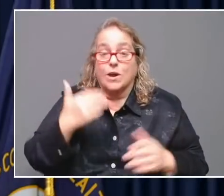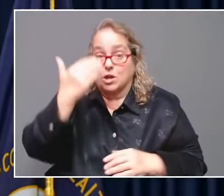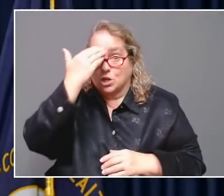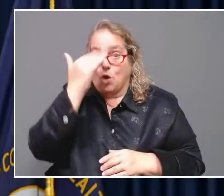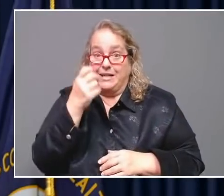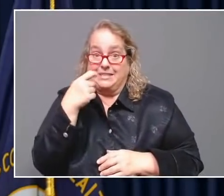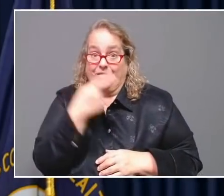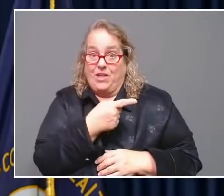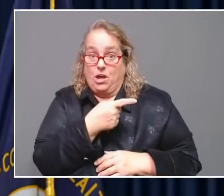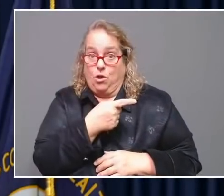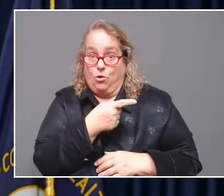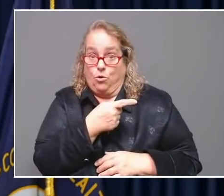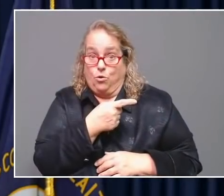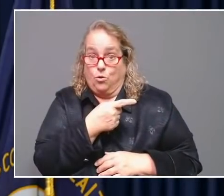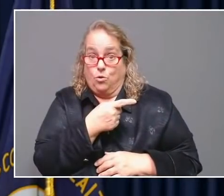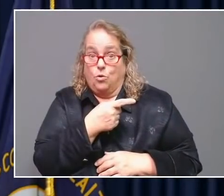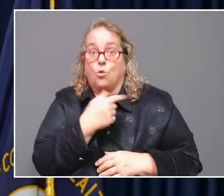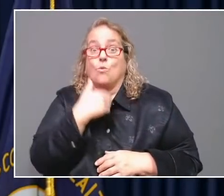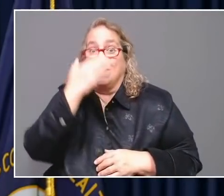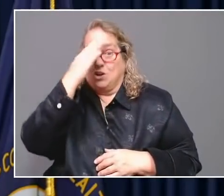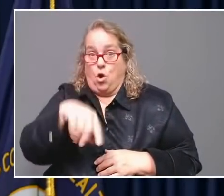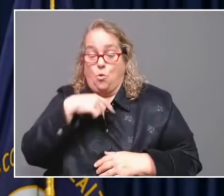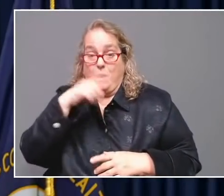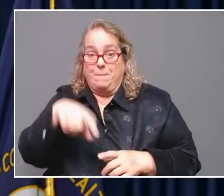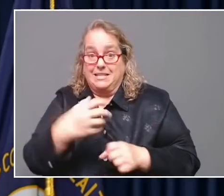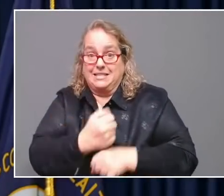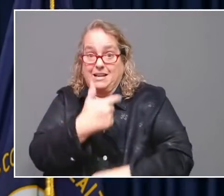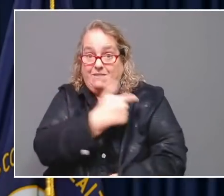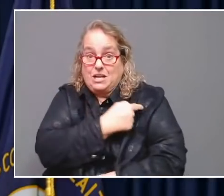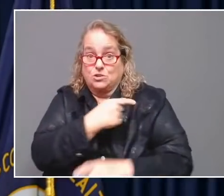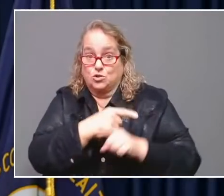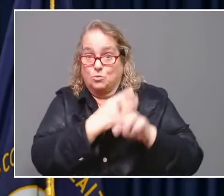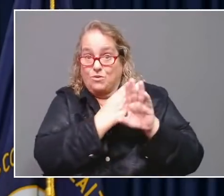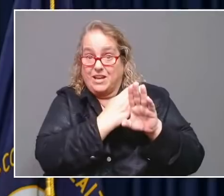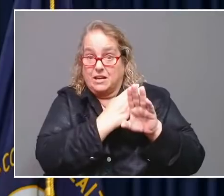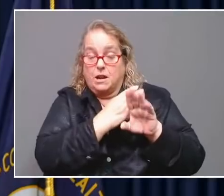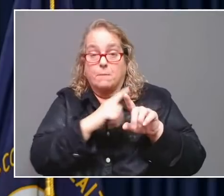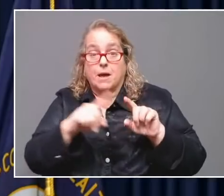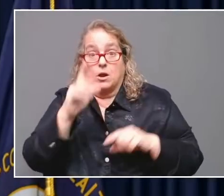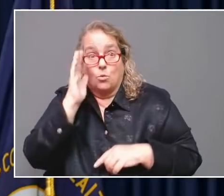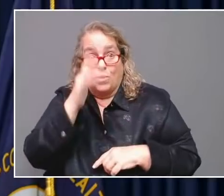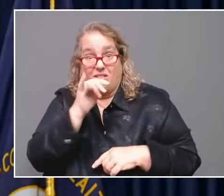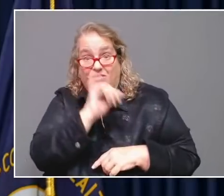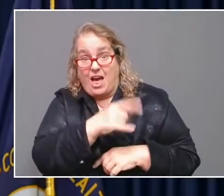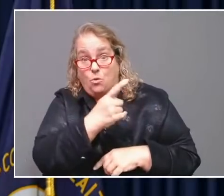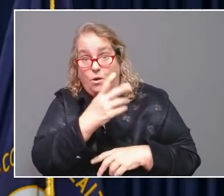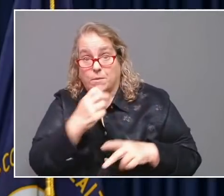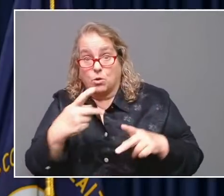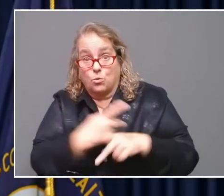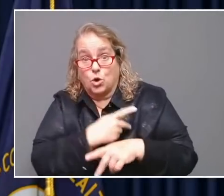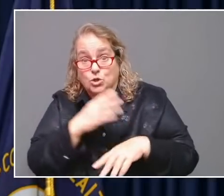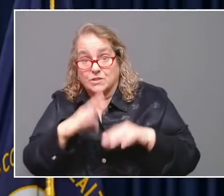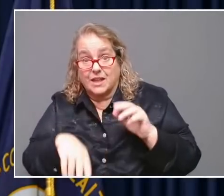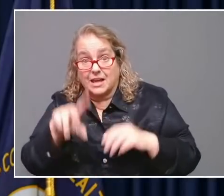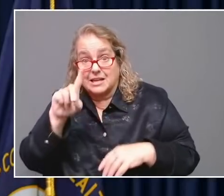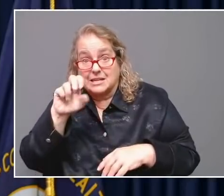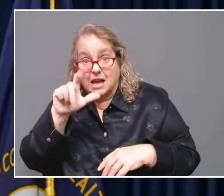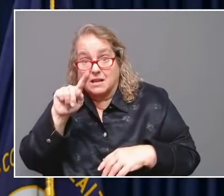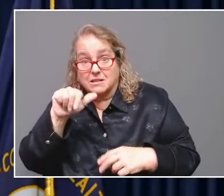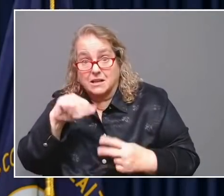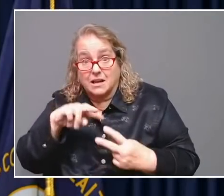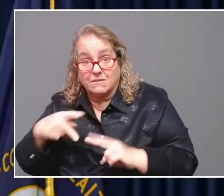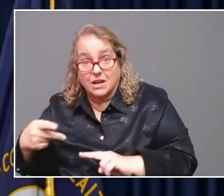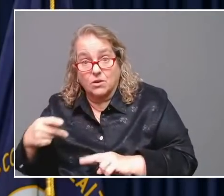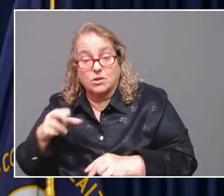to prevent future variants, but we don't necessarily know that this one will be harsher than Delta, which has been really harsh. Michael Burke.